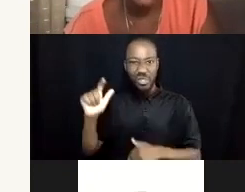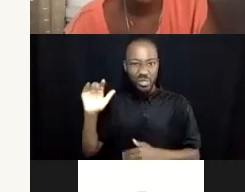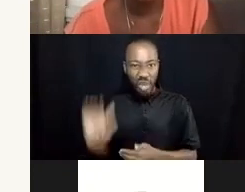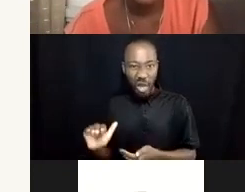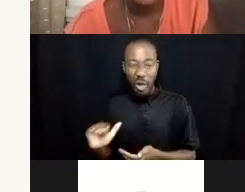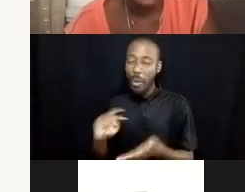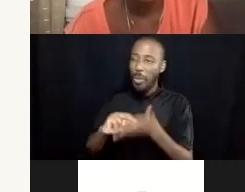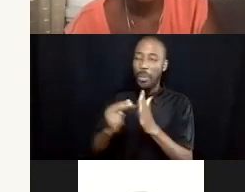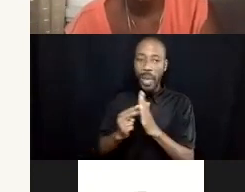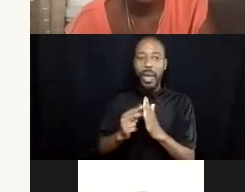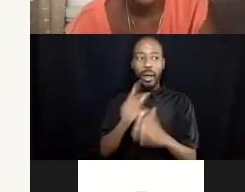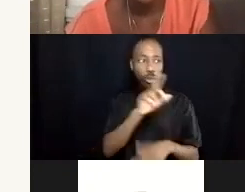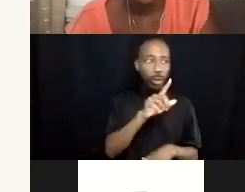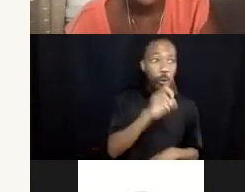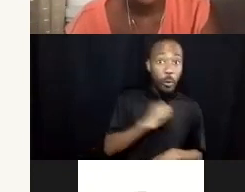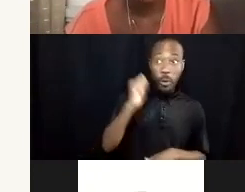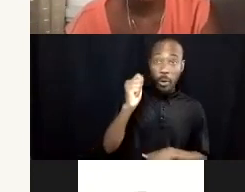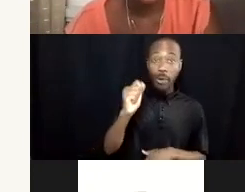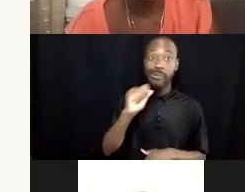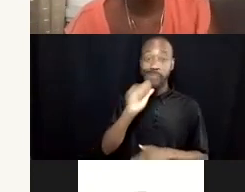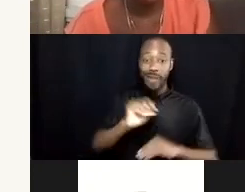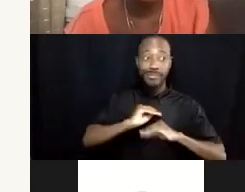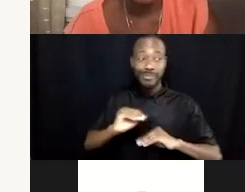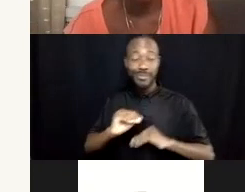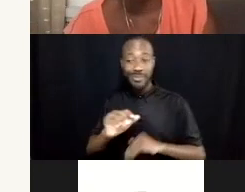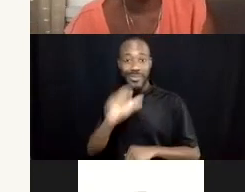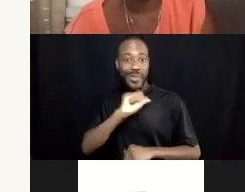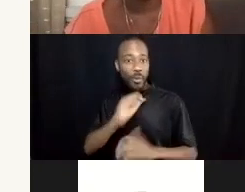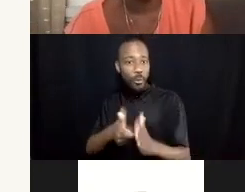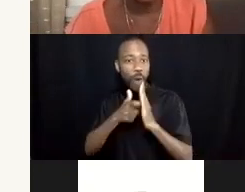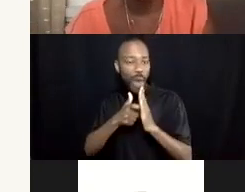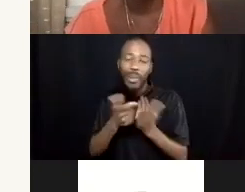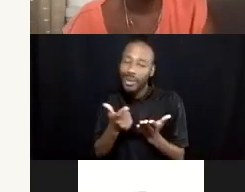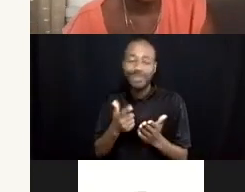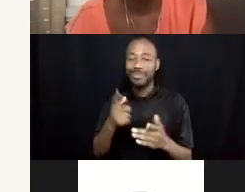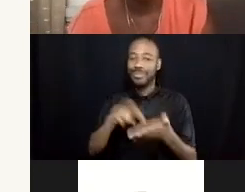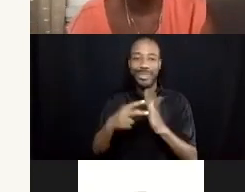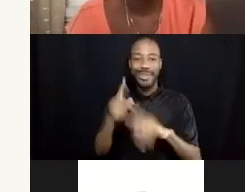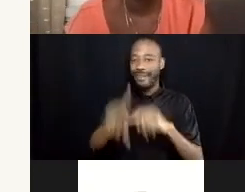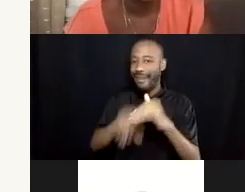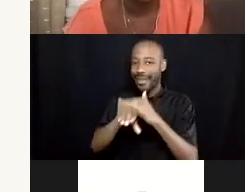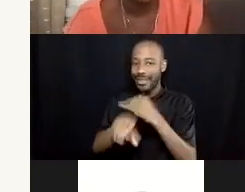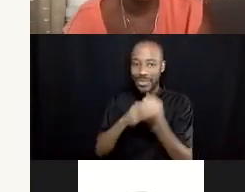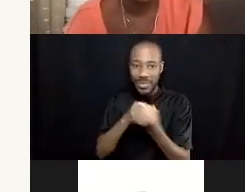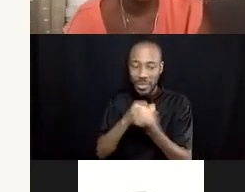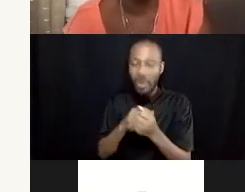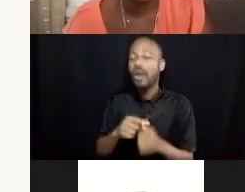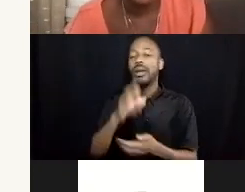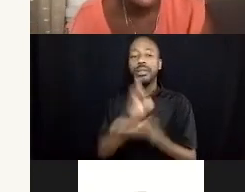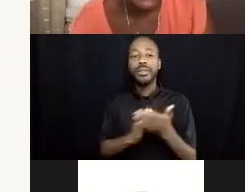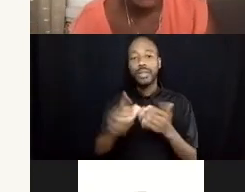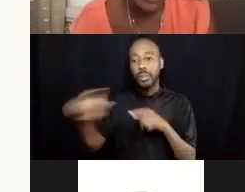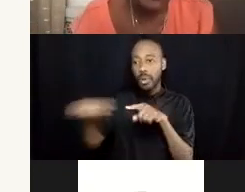access that kind of housing support. And sometimes the calls that we get look like, can you intervene on